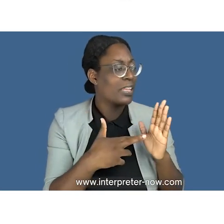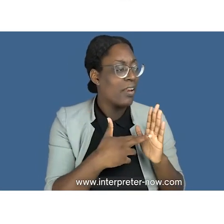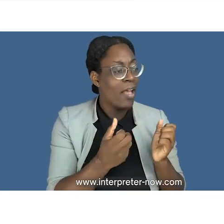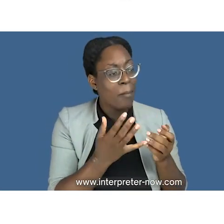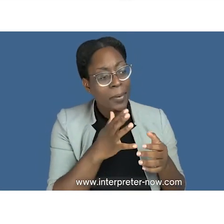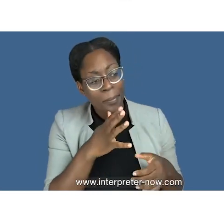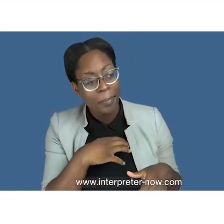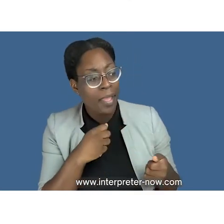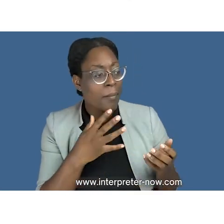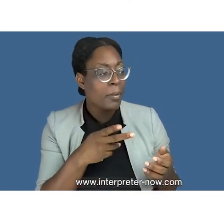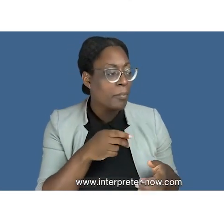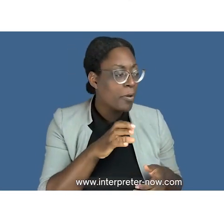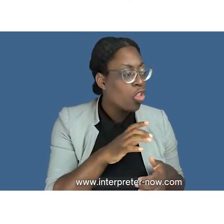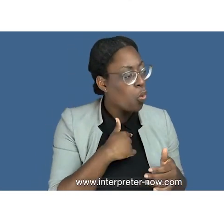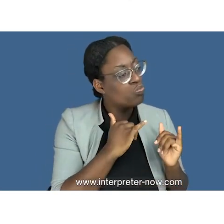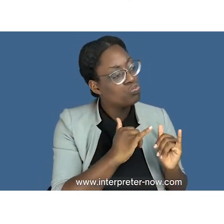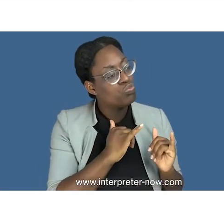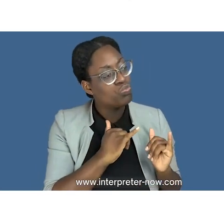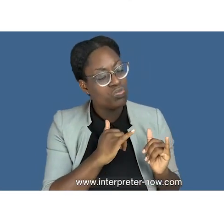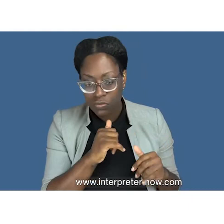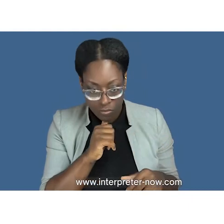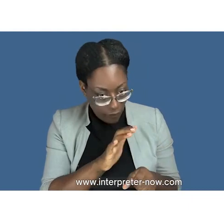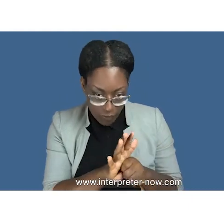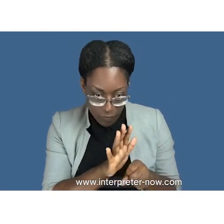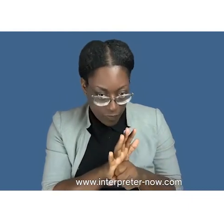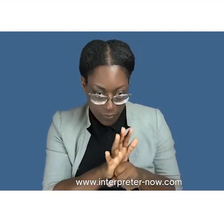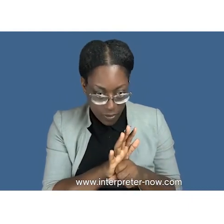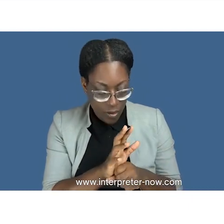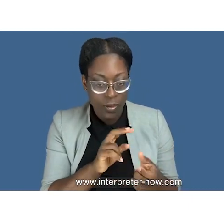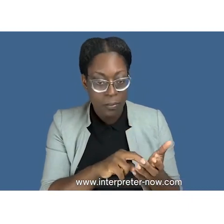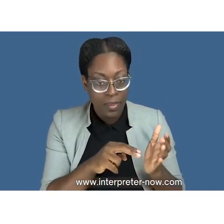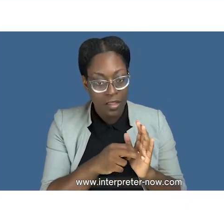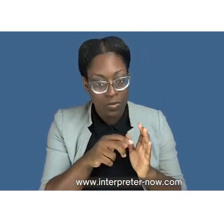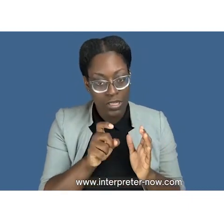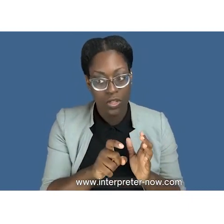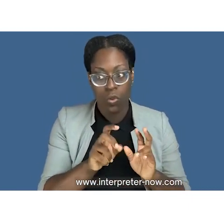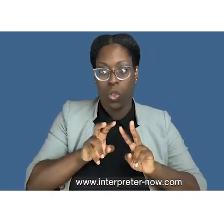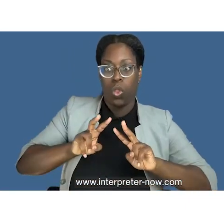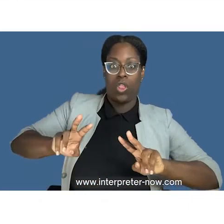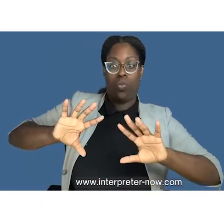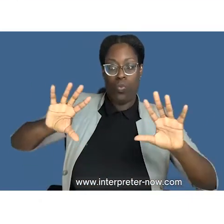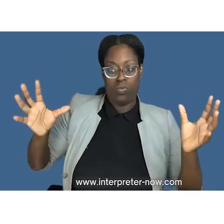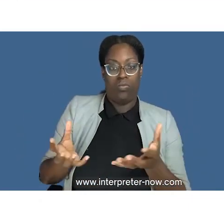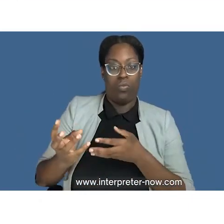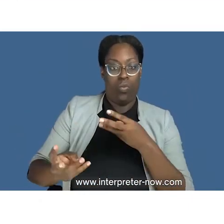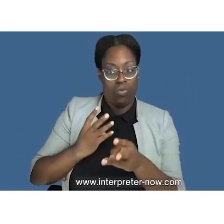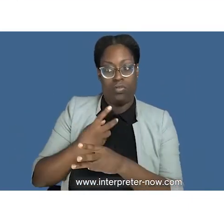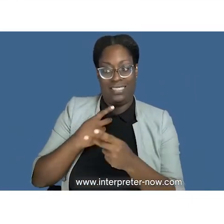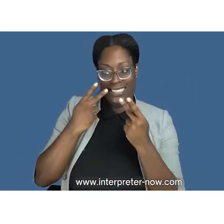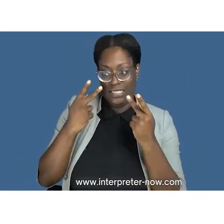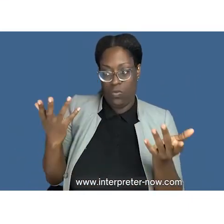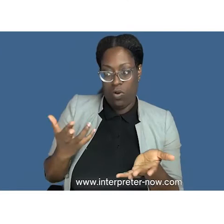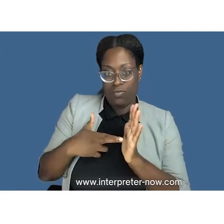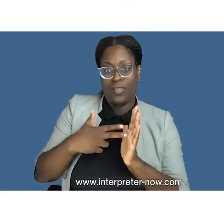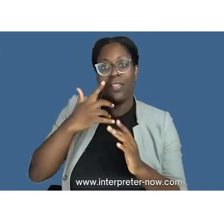You want to use the world as your benchmark, and so that might mean you need to measure first,